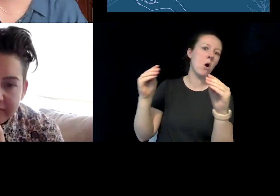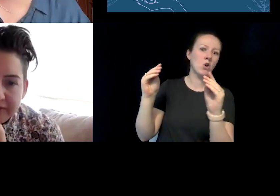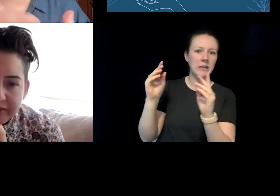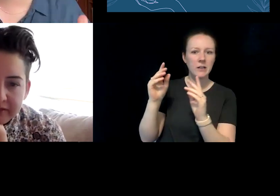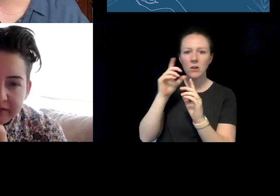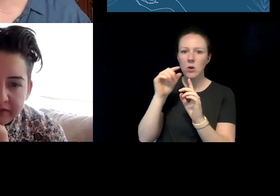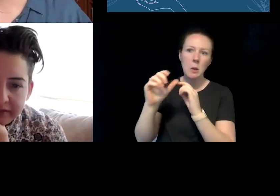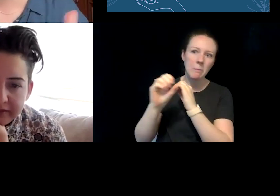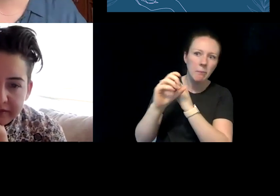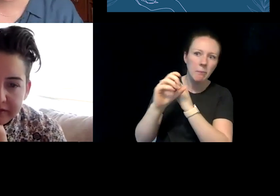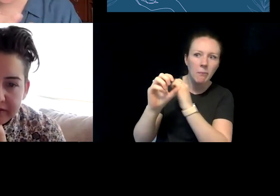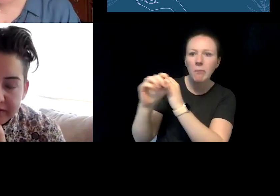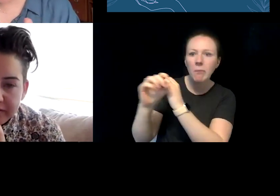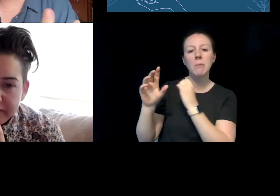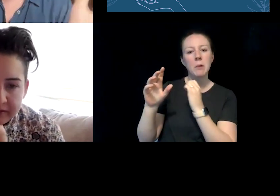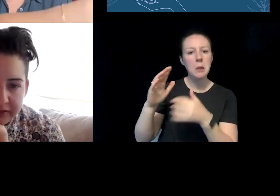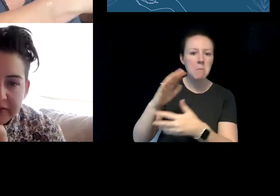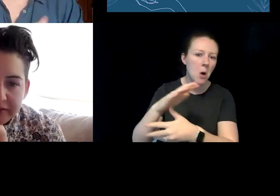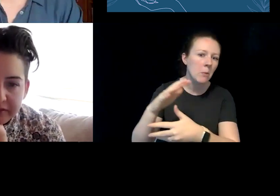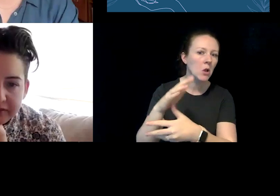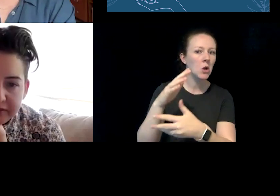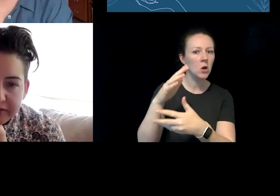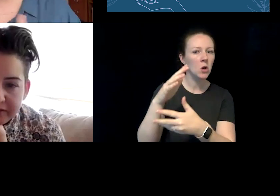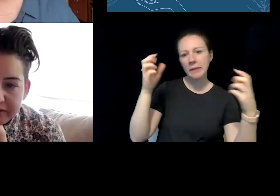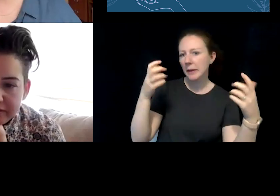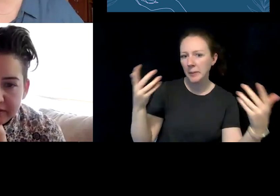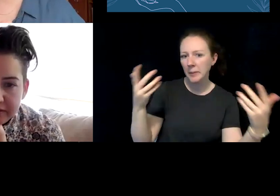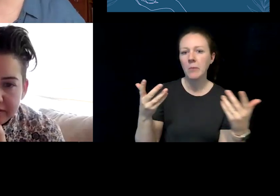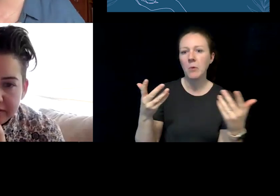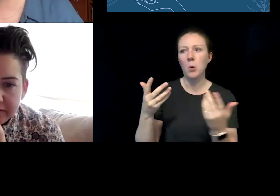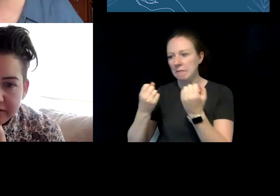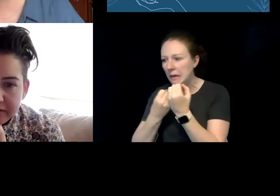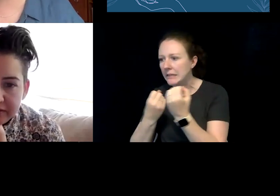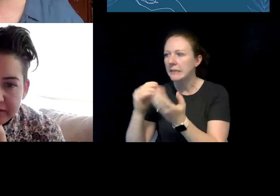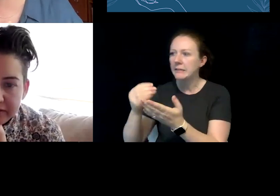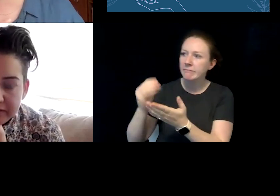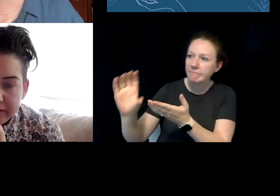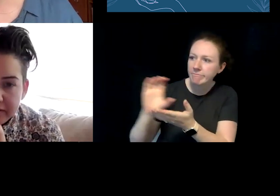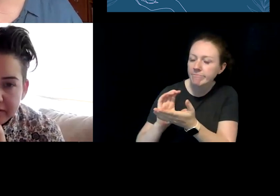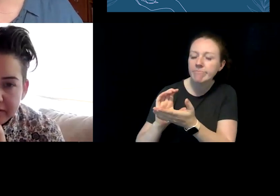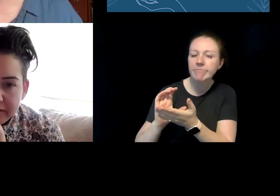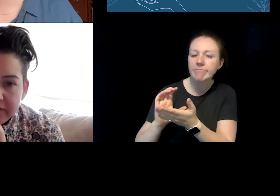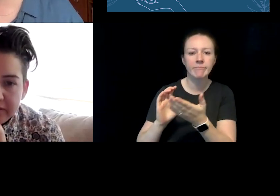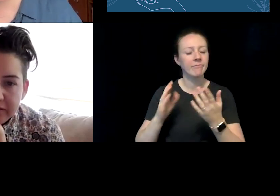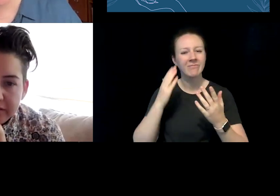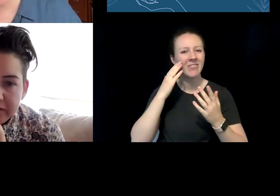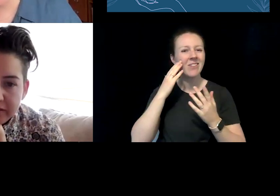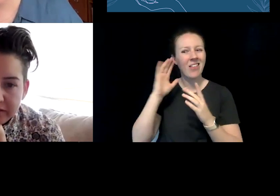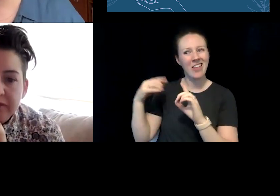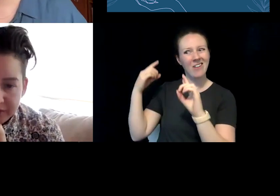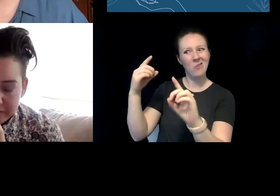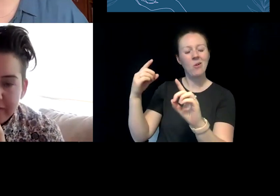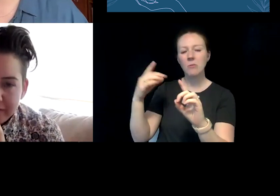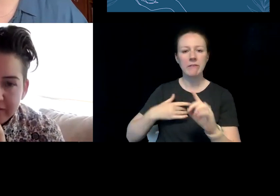funding or by other sort of external forces that we play inside of, but that sometimes we don't feel are really supporting